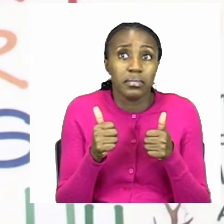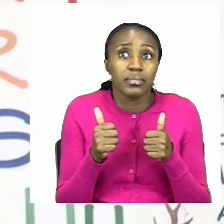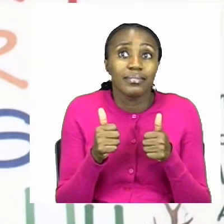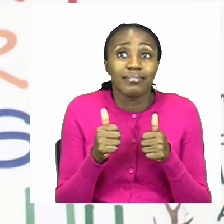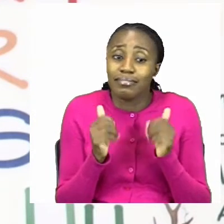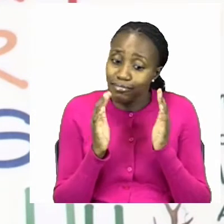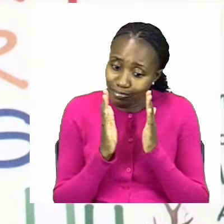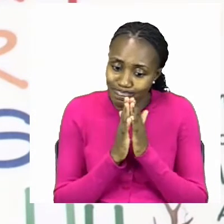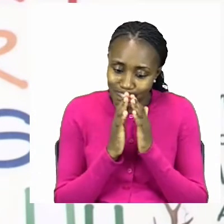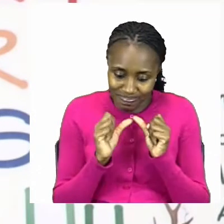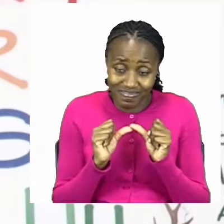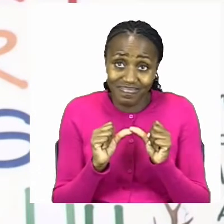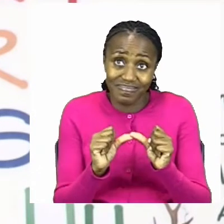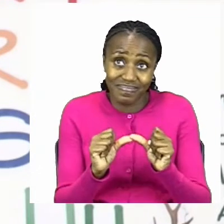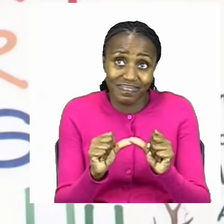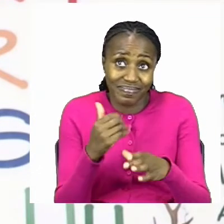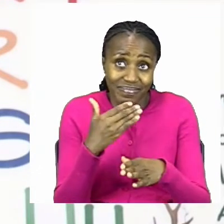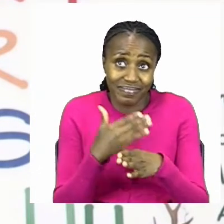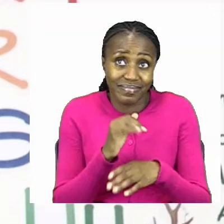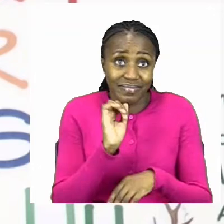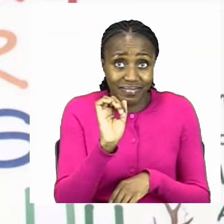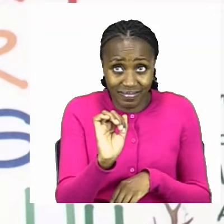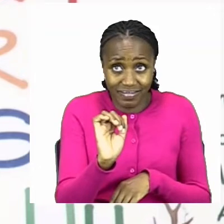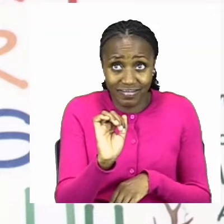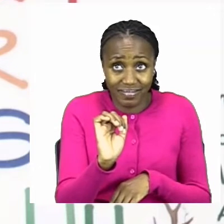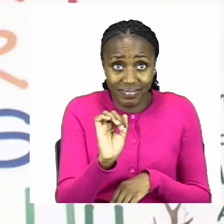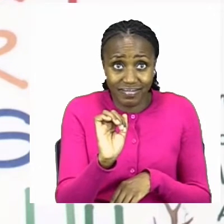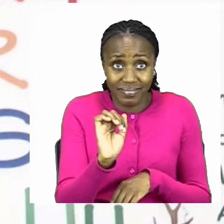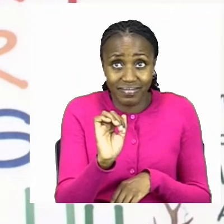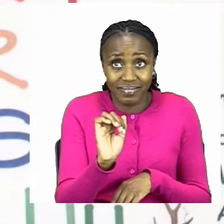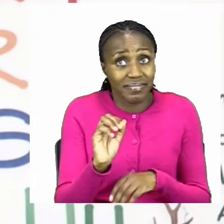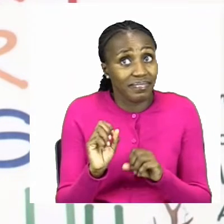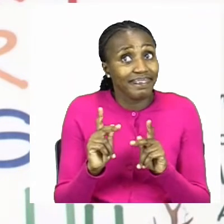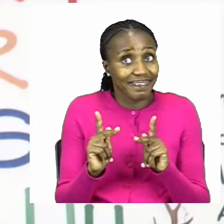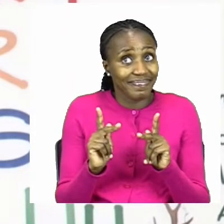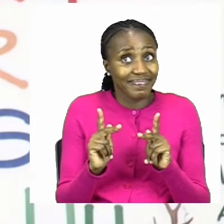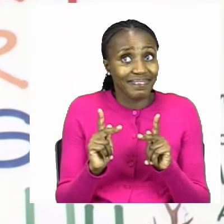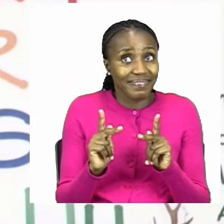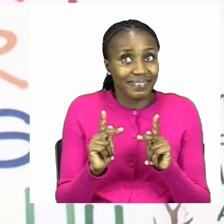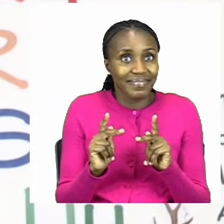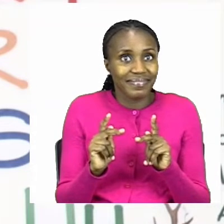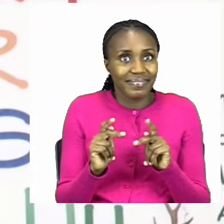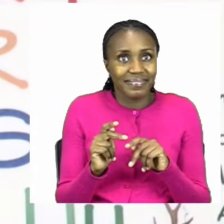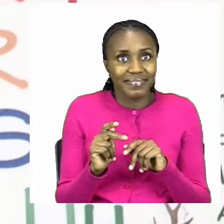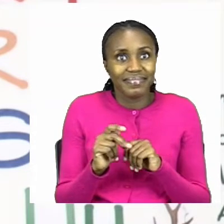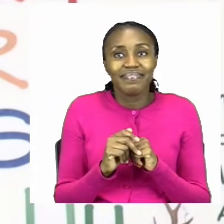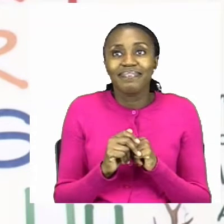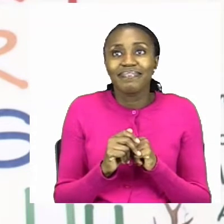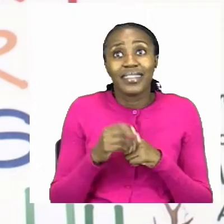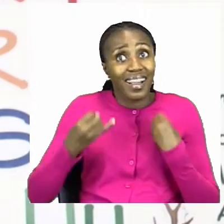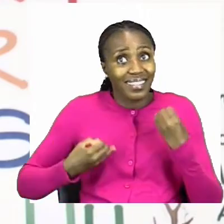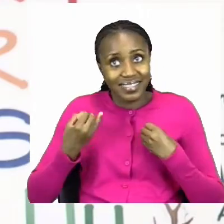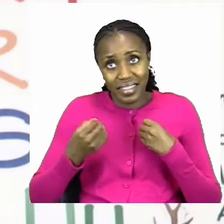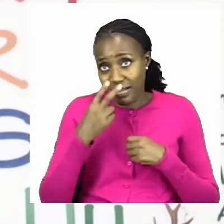now to match all your numbers, and also you can go ahead and trace some more. So I hope you will have fun. We'll